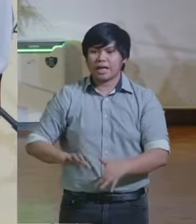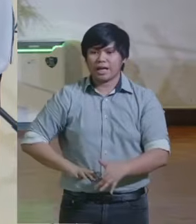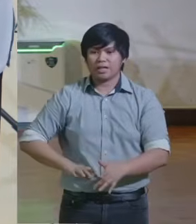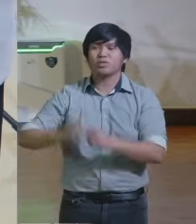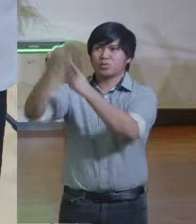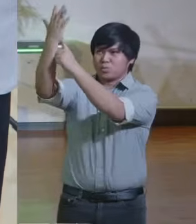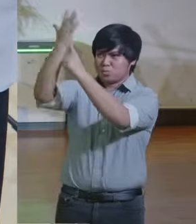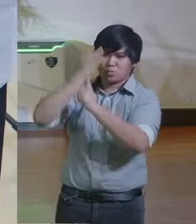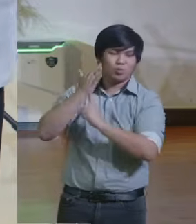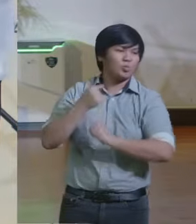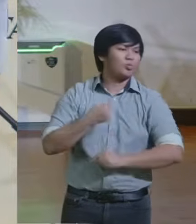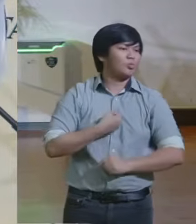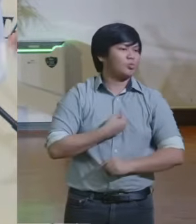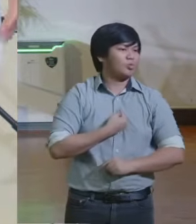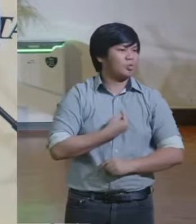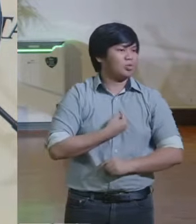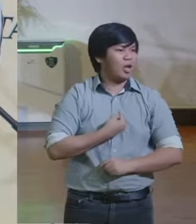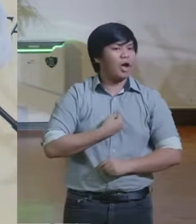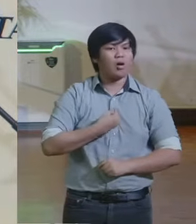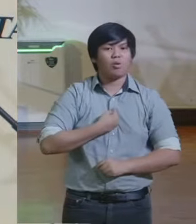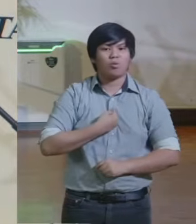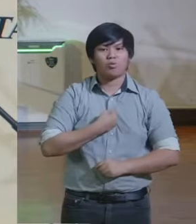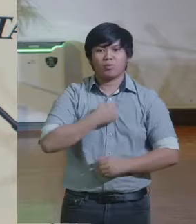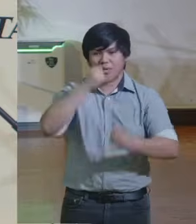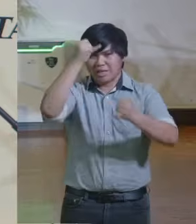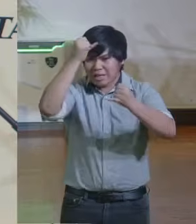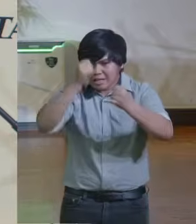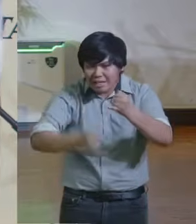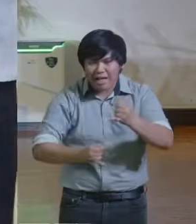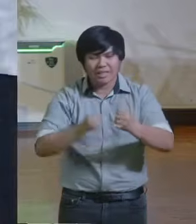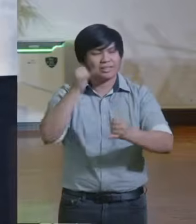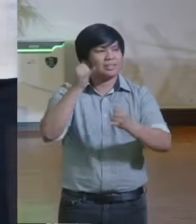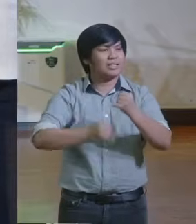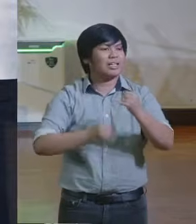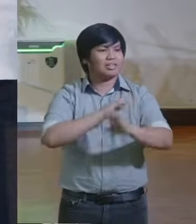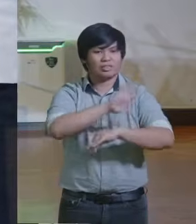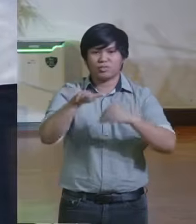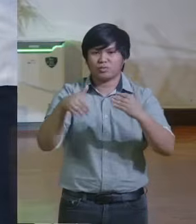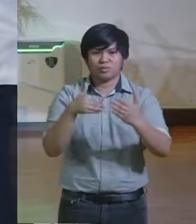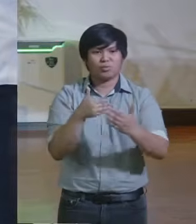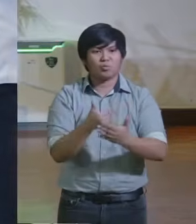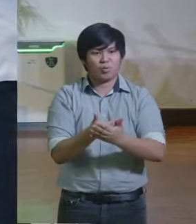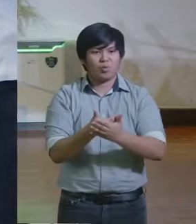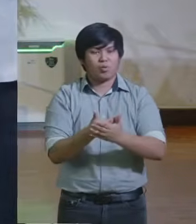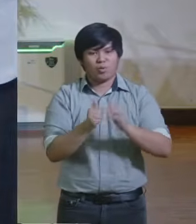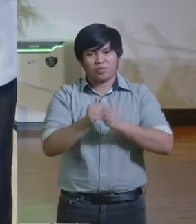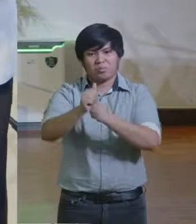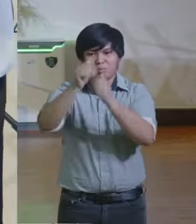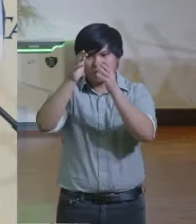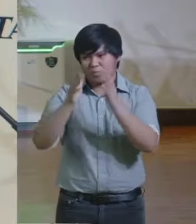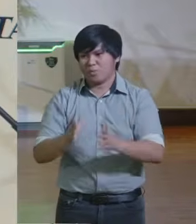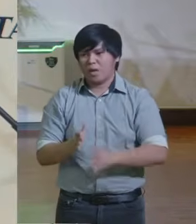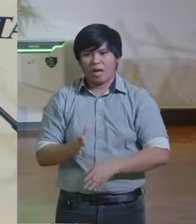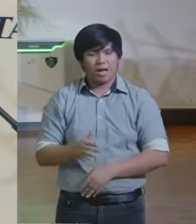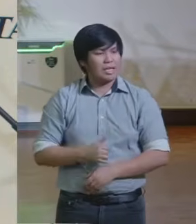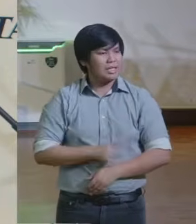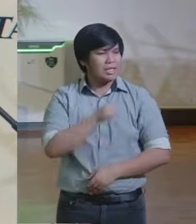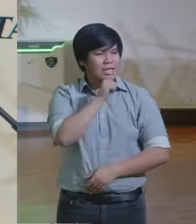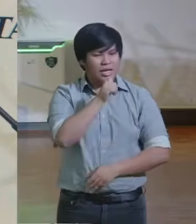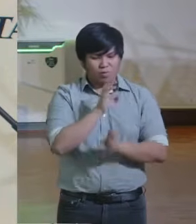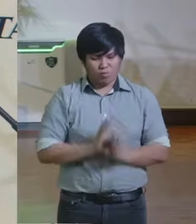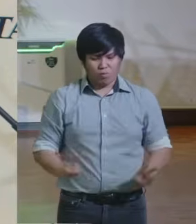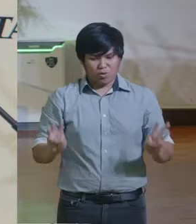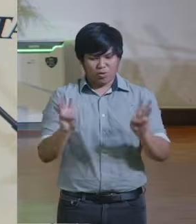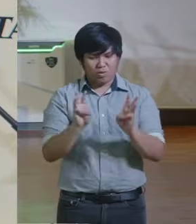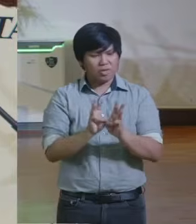to me, for I am the least of the apostles." Kasama po siya nung 12. "Unworthy to be called an